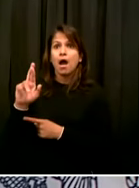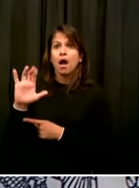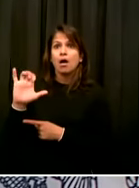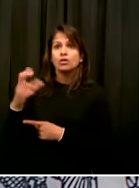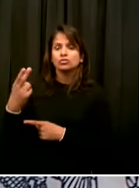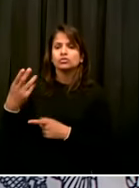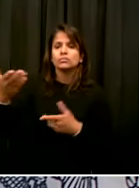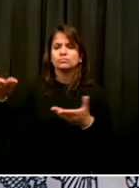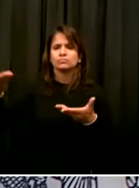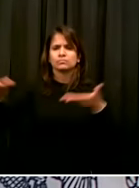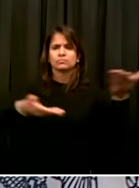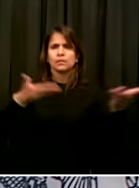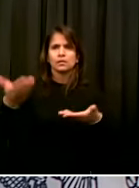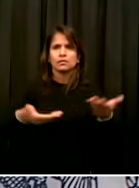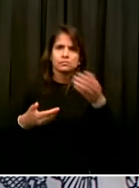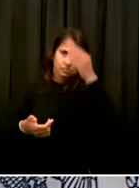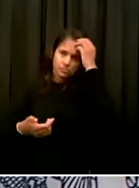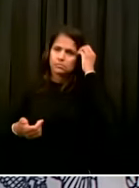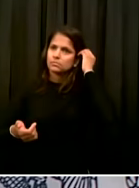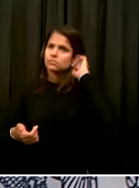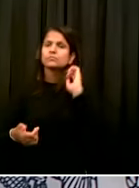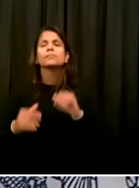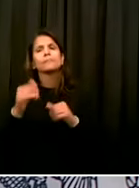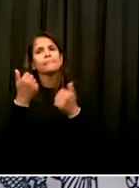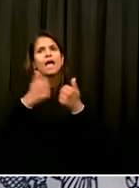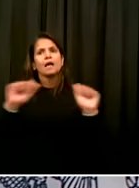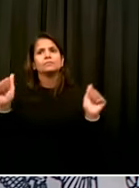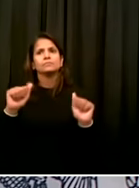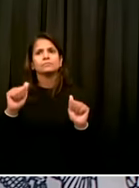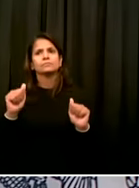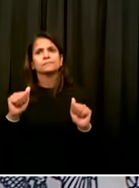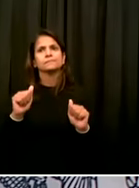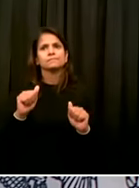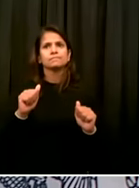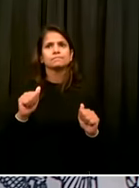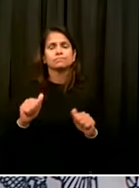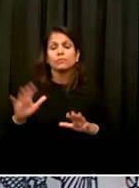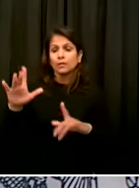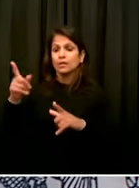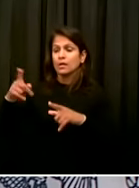fire 22,000 people due to the fiscal crisis.